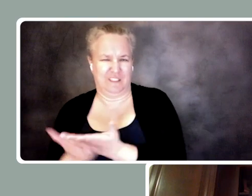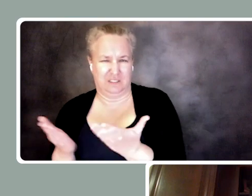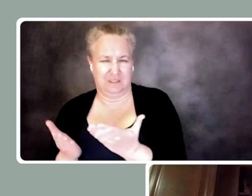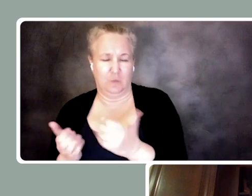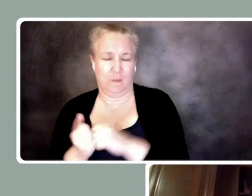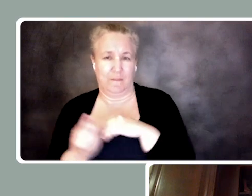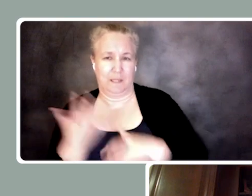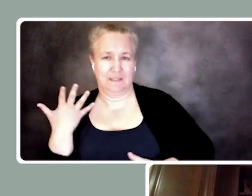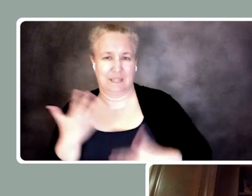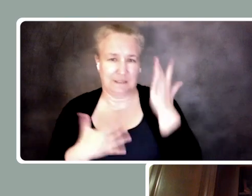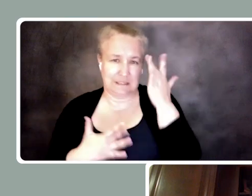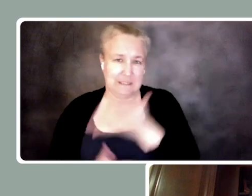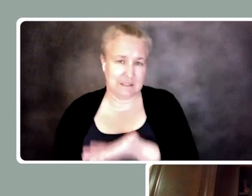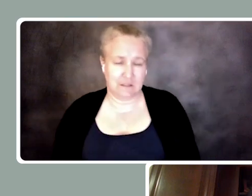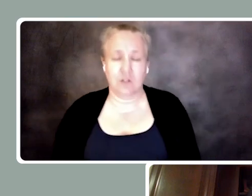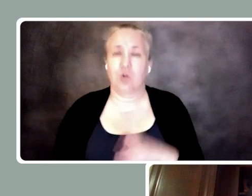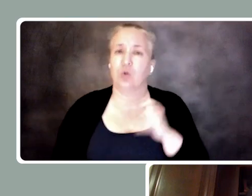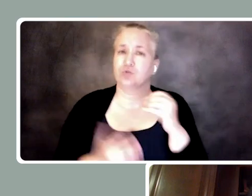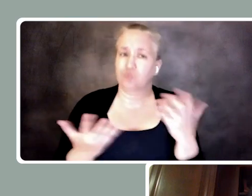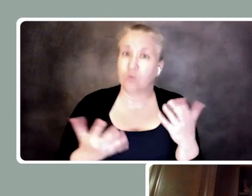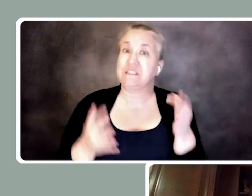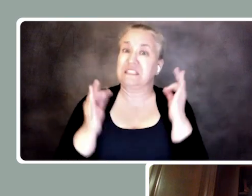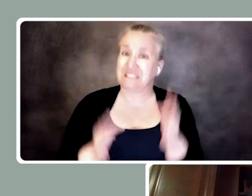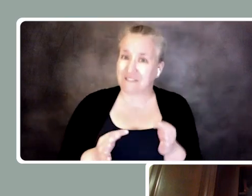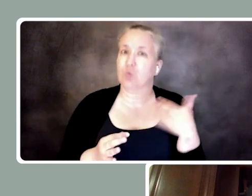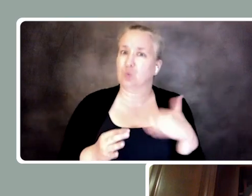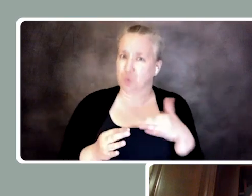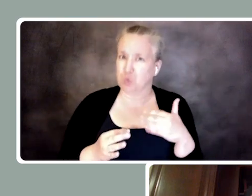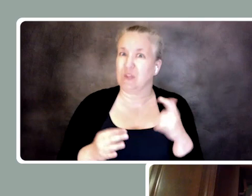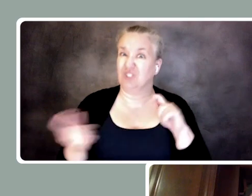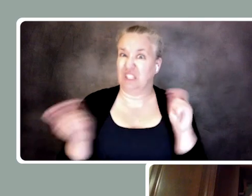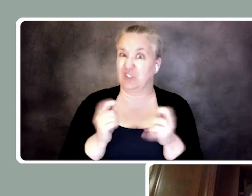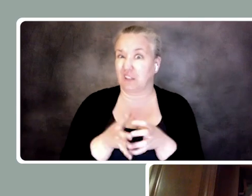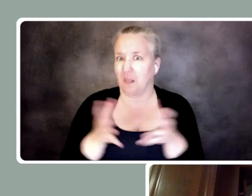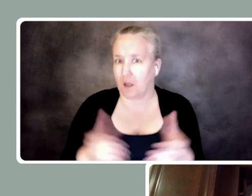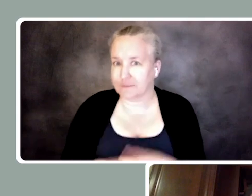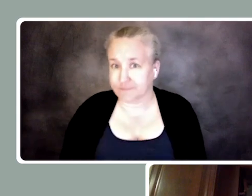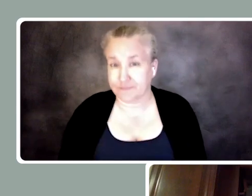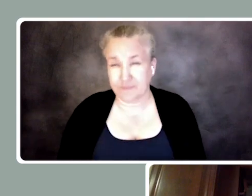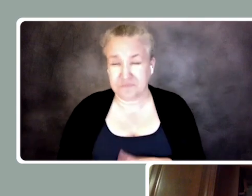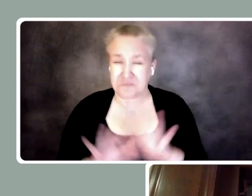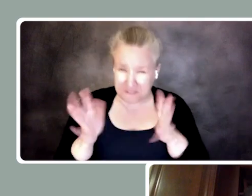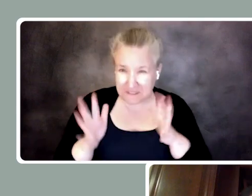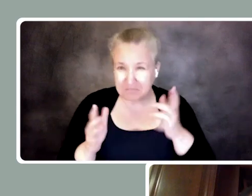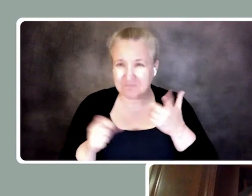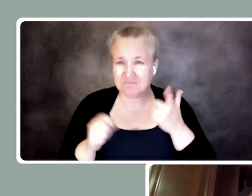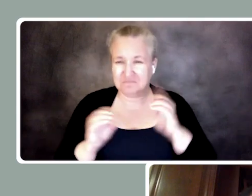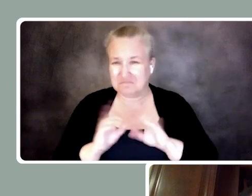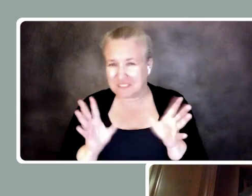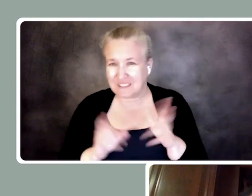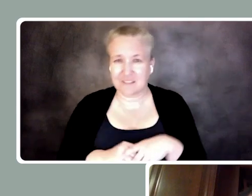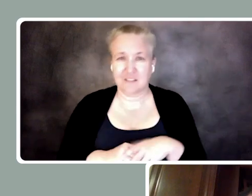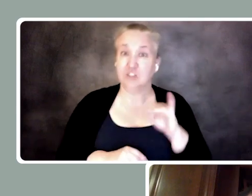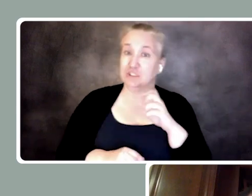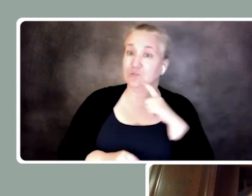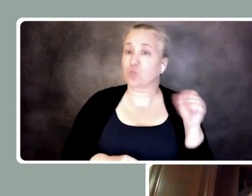disease. So this definitely is a big game changer. Does that kind of make sense? Definitely. Thank